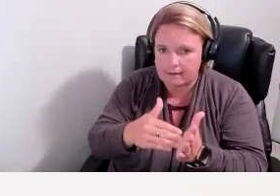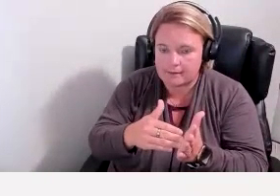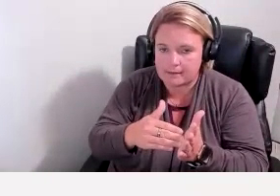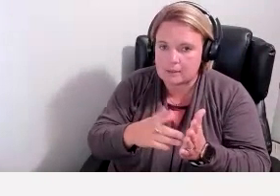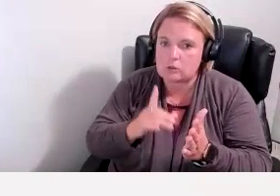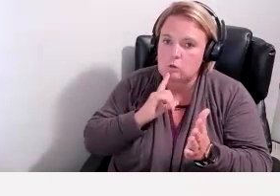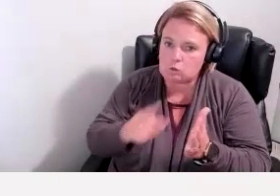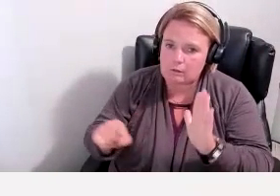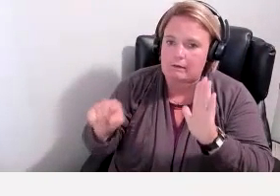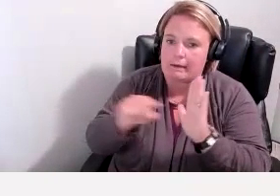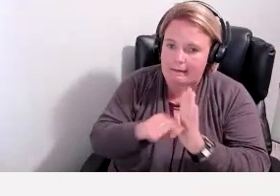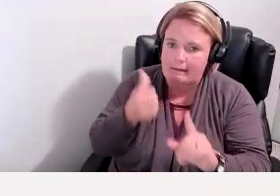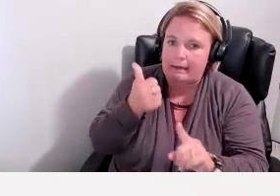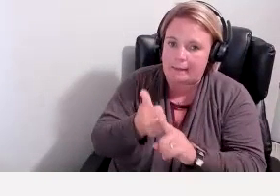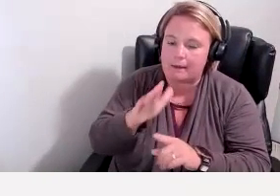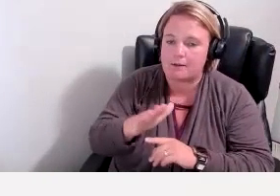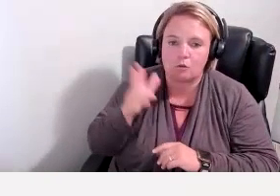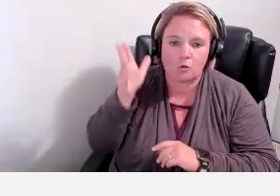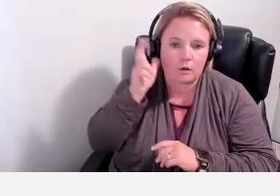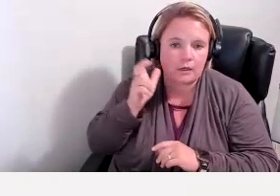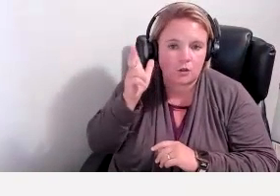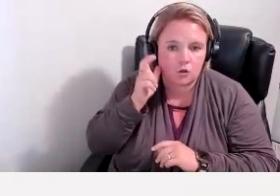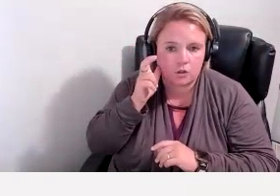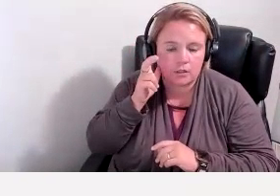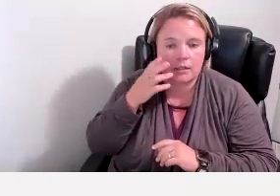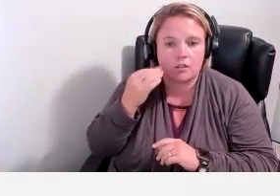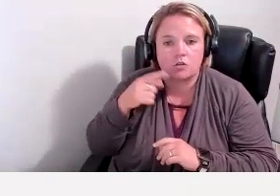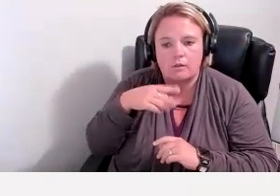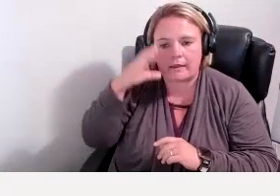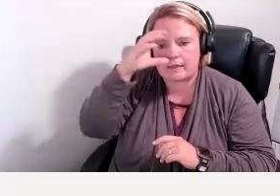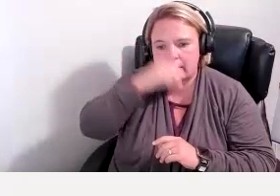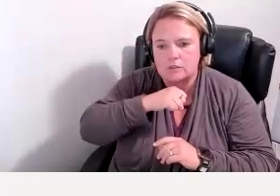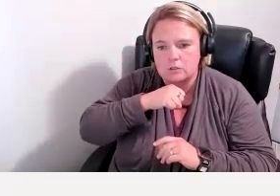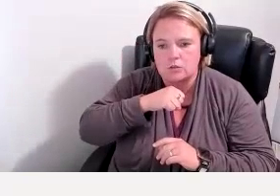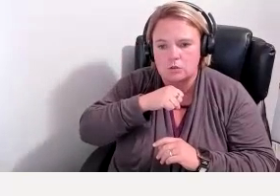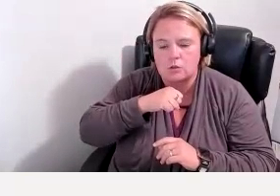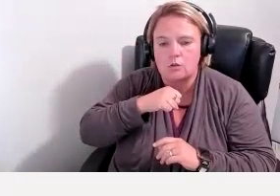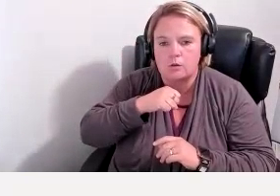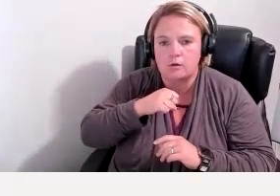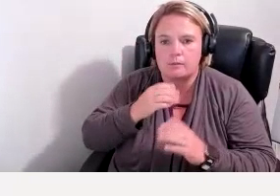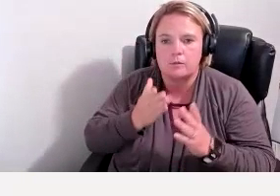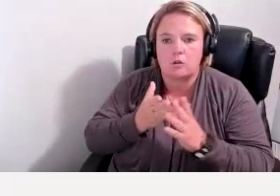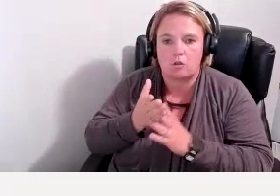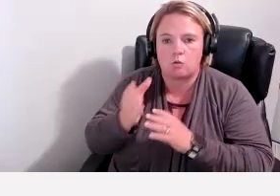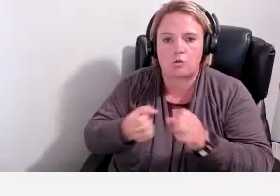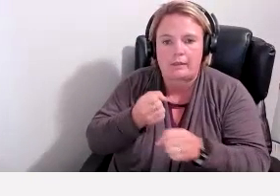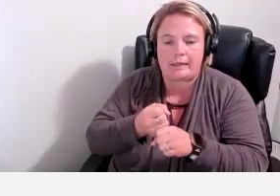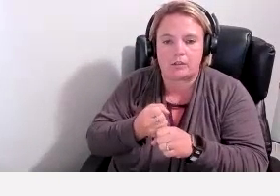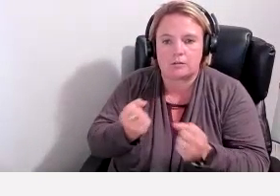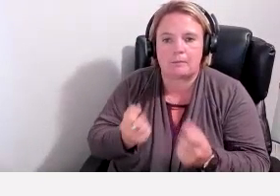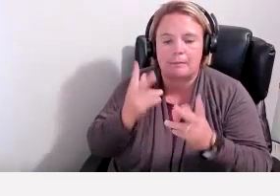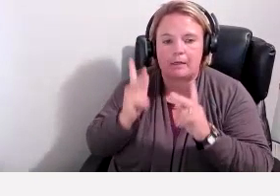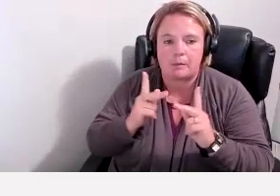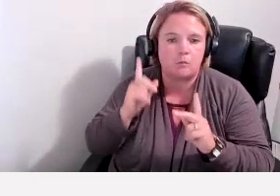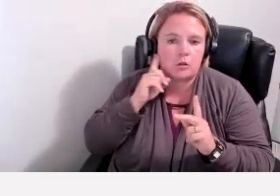having a negative impact on their hearing. So they estimate that as we go through these decades, you're going to have more people